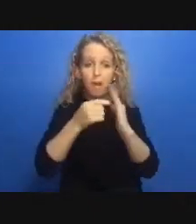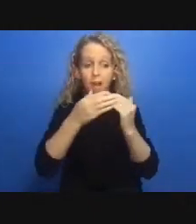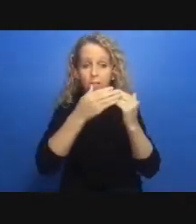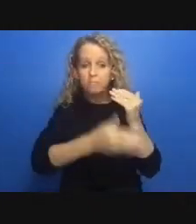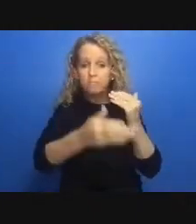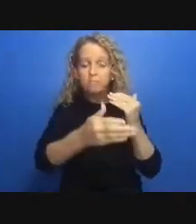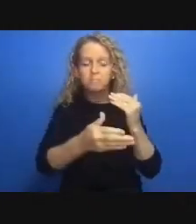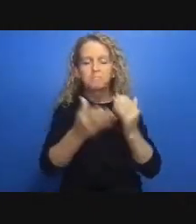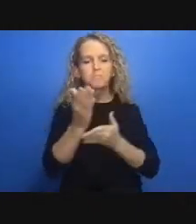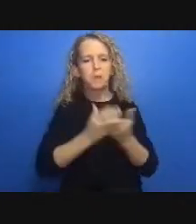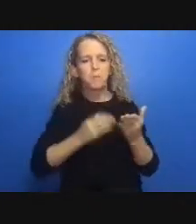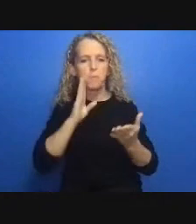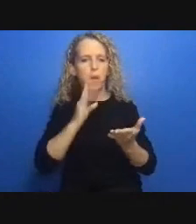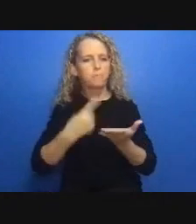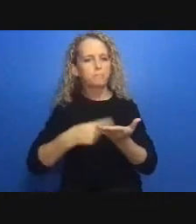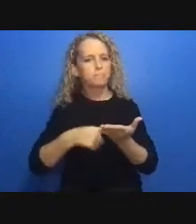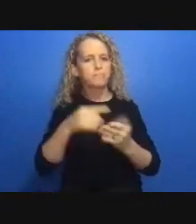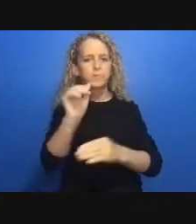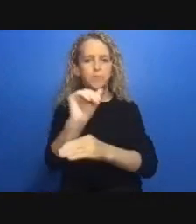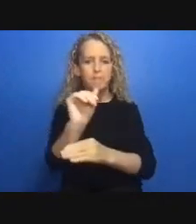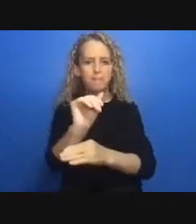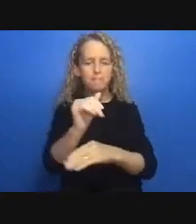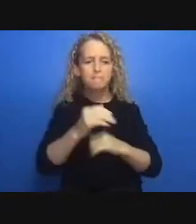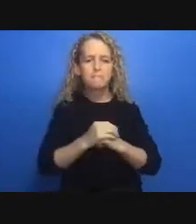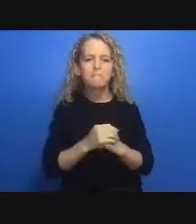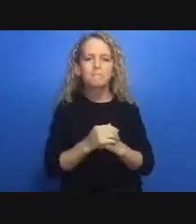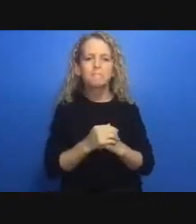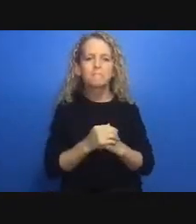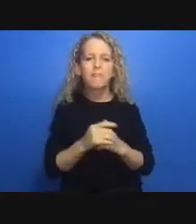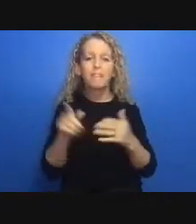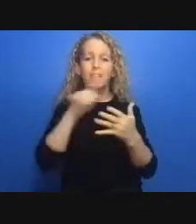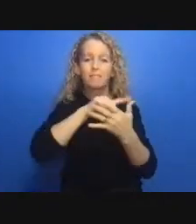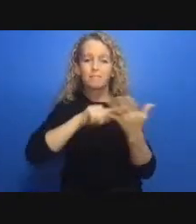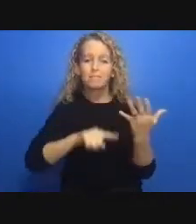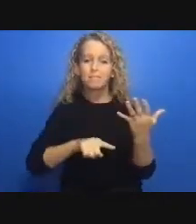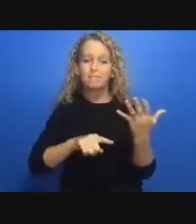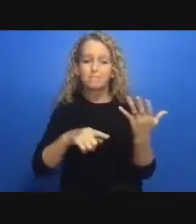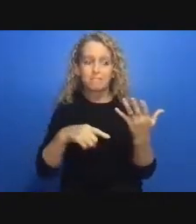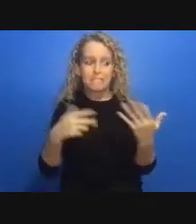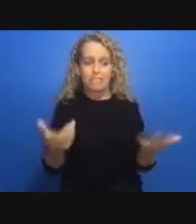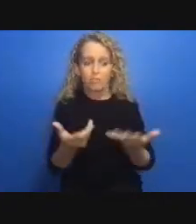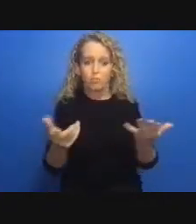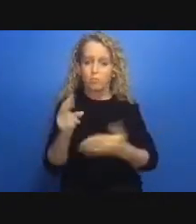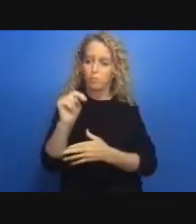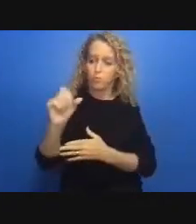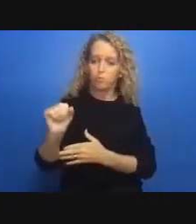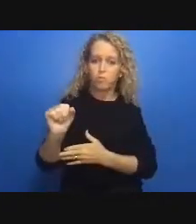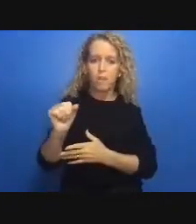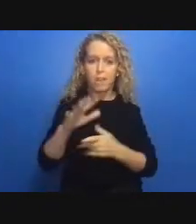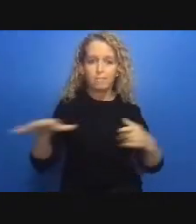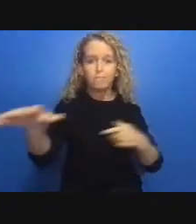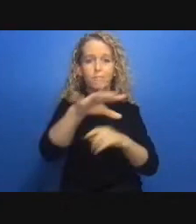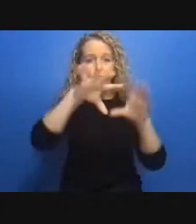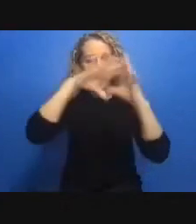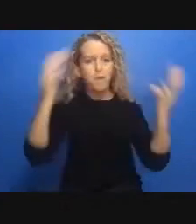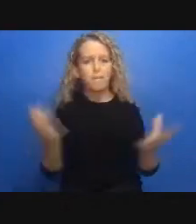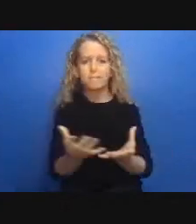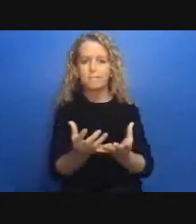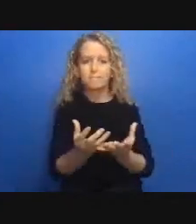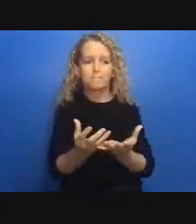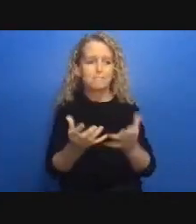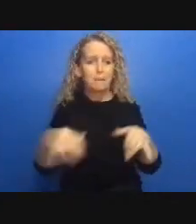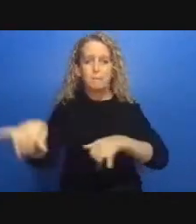focus tonight. And obviously those things, those considerations apply in Nova Scotia and around the world. Everybody's dealing with a